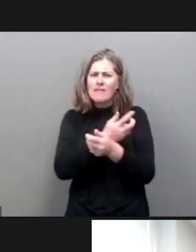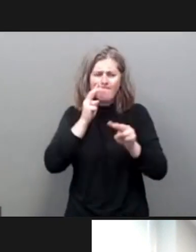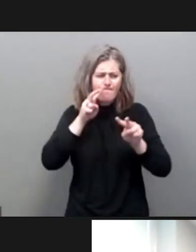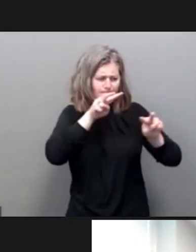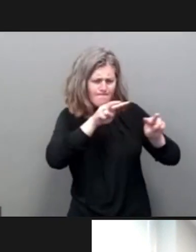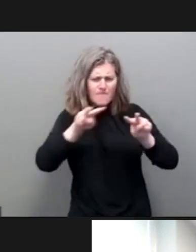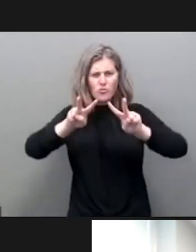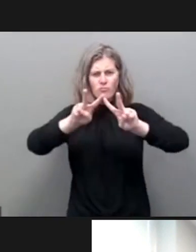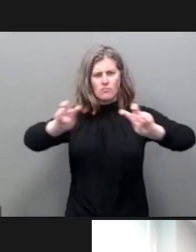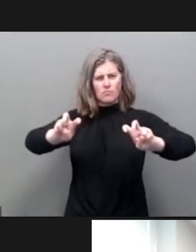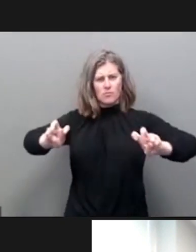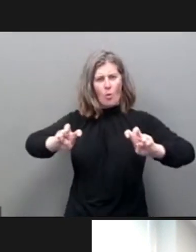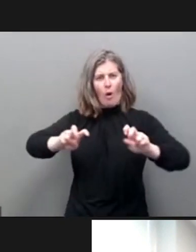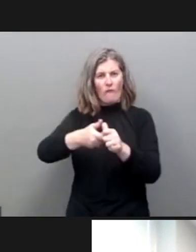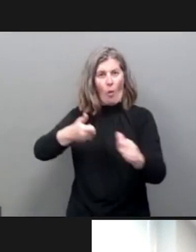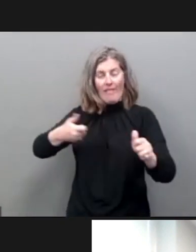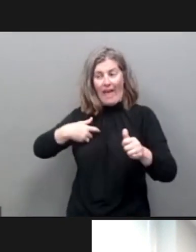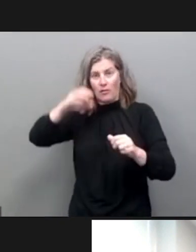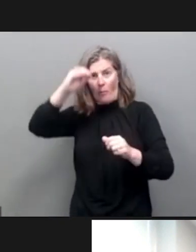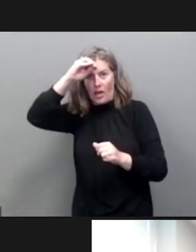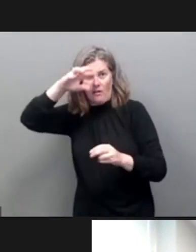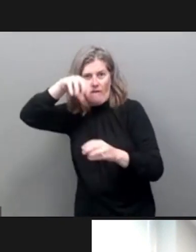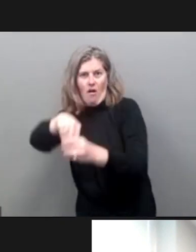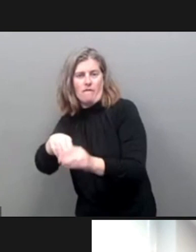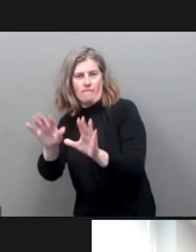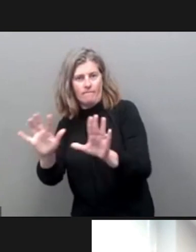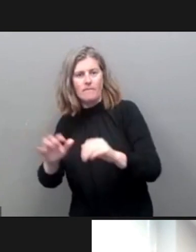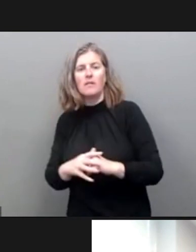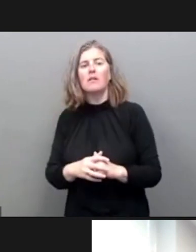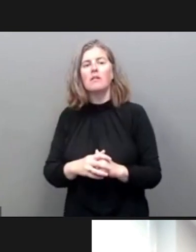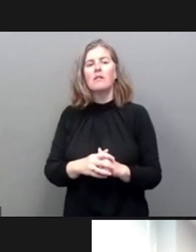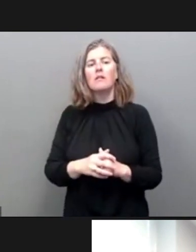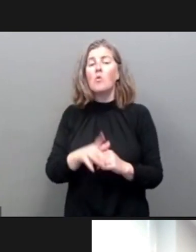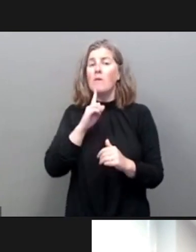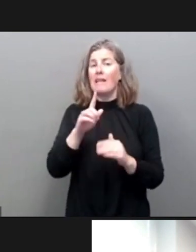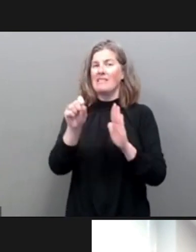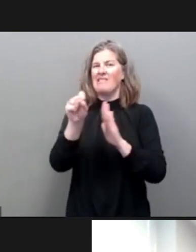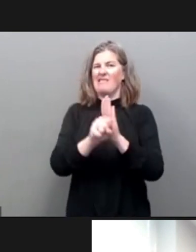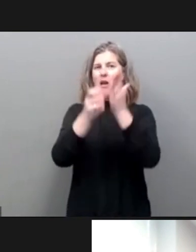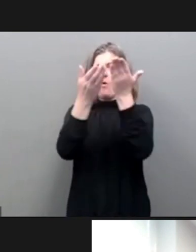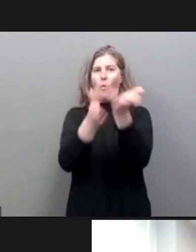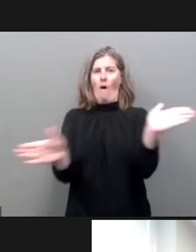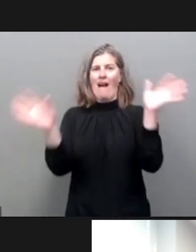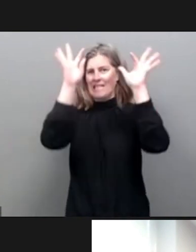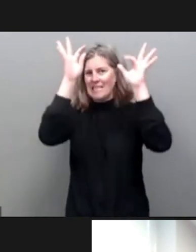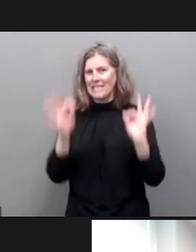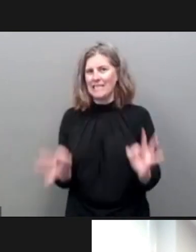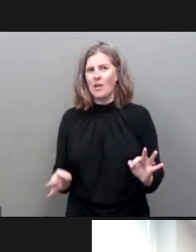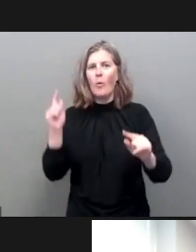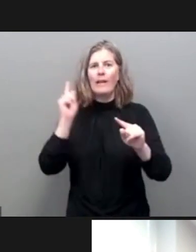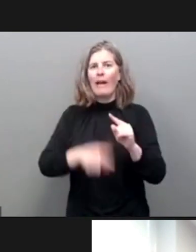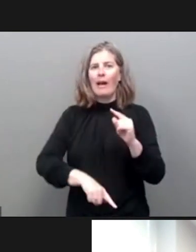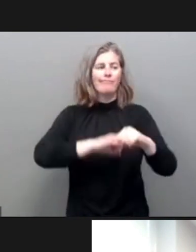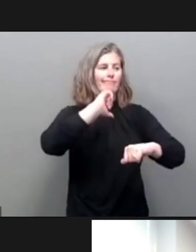avoid that. And it would be a statewide decision. We can't roll it out,